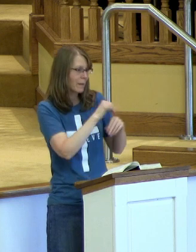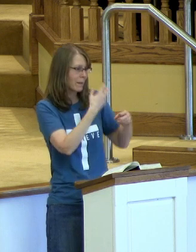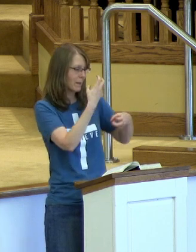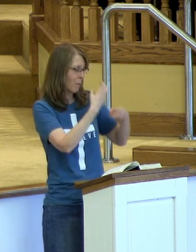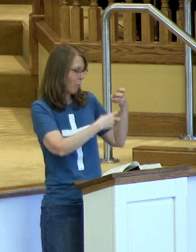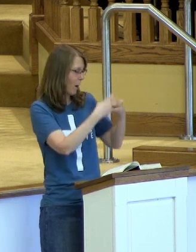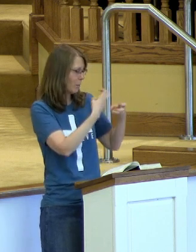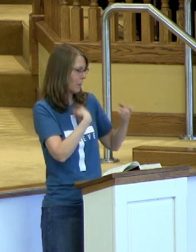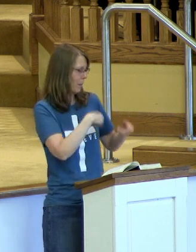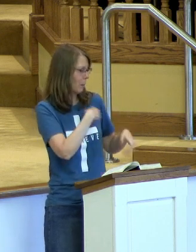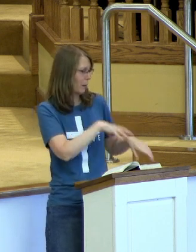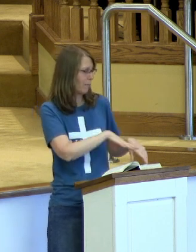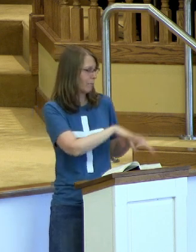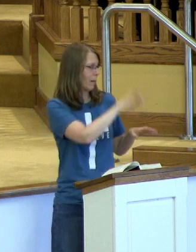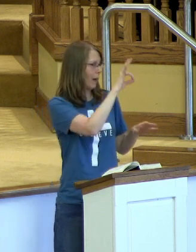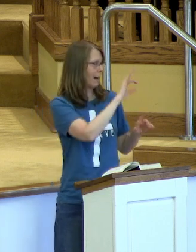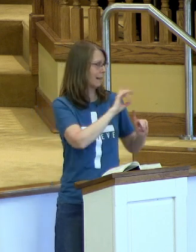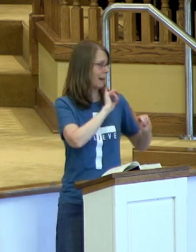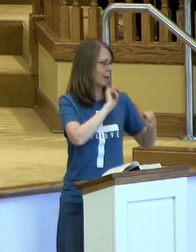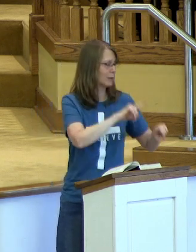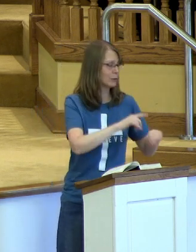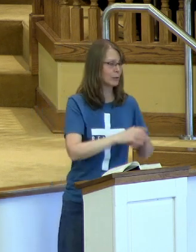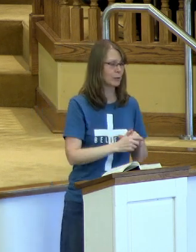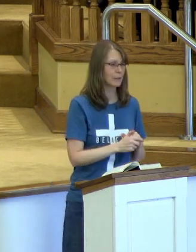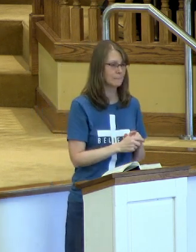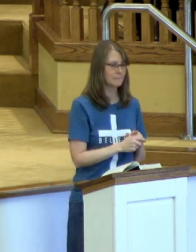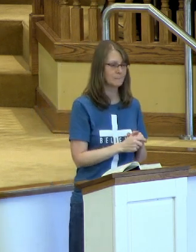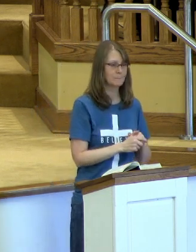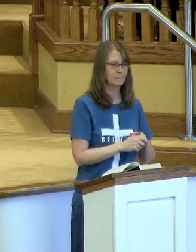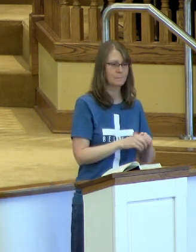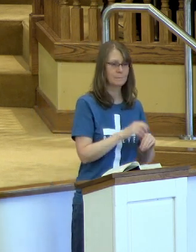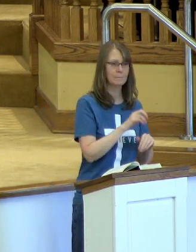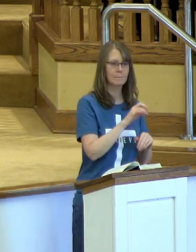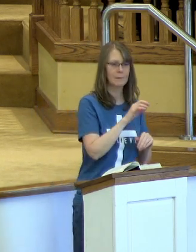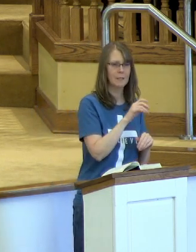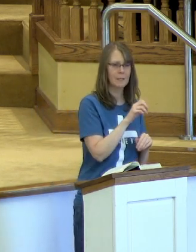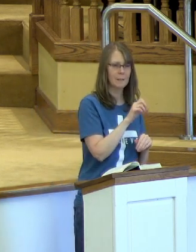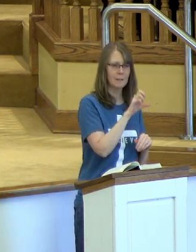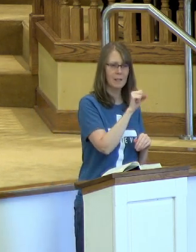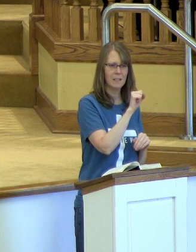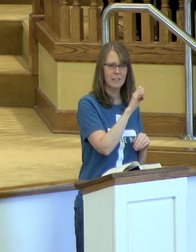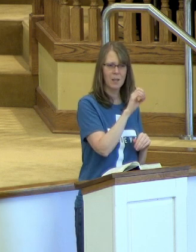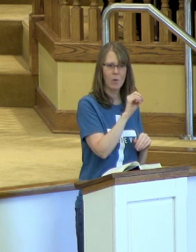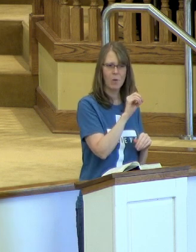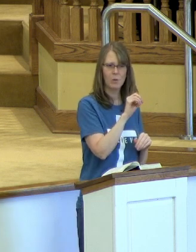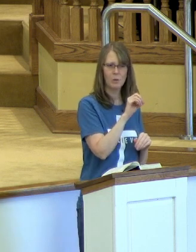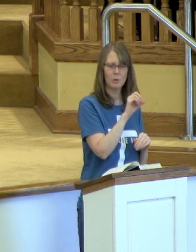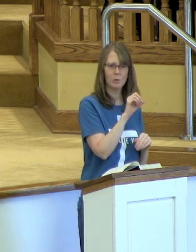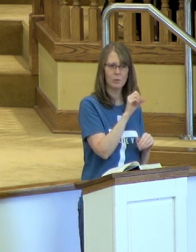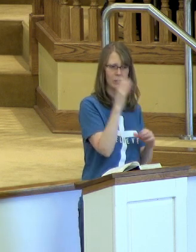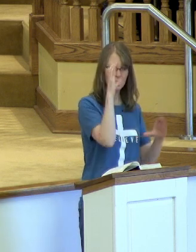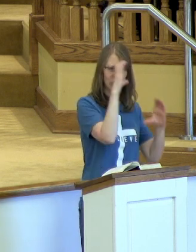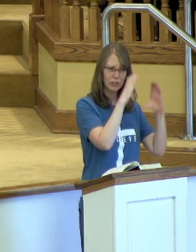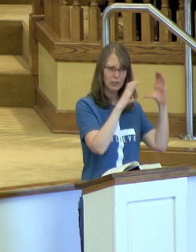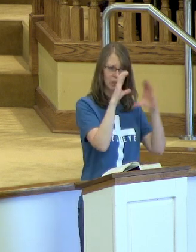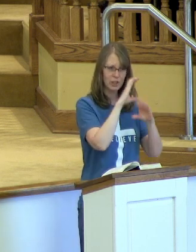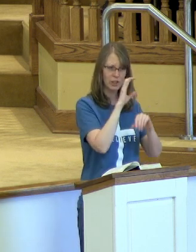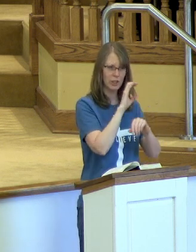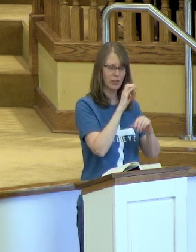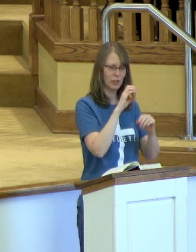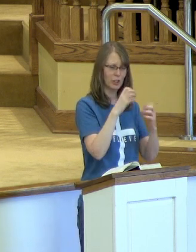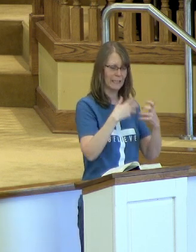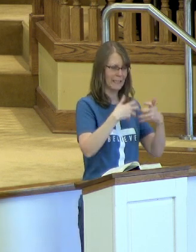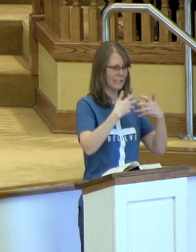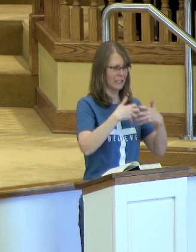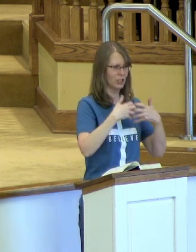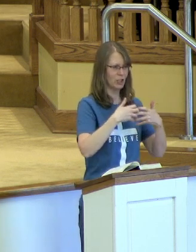search engine optimization. Is that what it's called, Piper? SEO, search engine optimization. Will narrow down the potential sicknesses